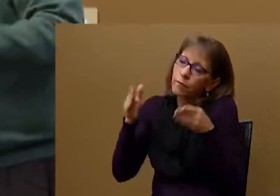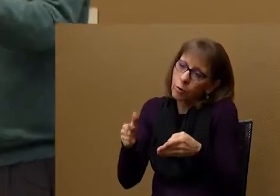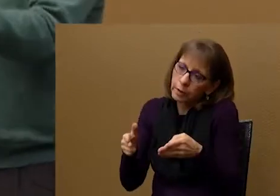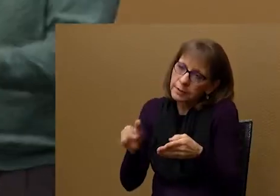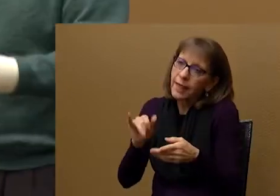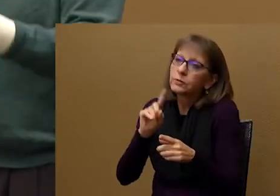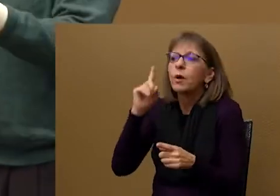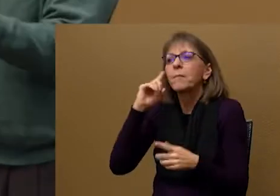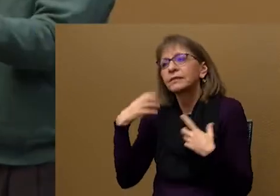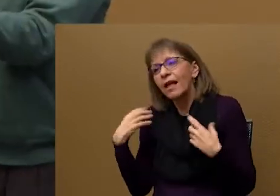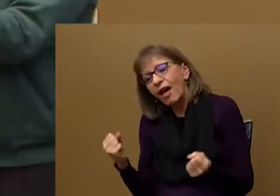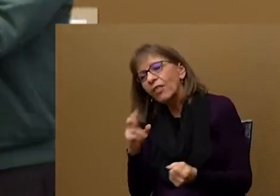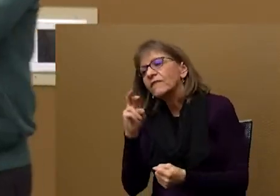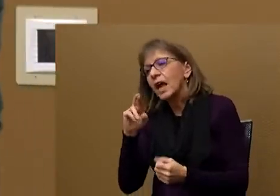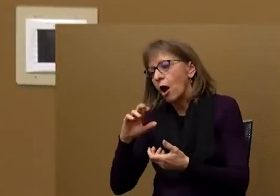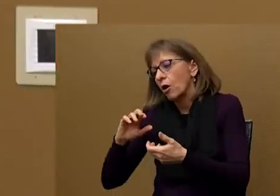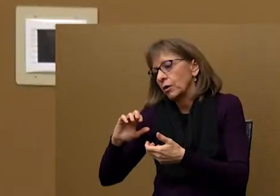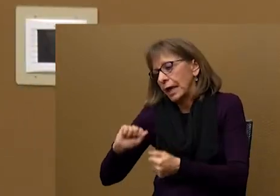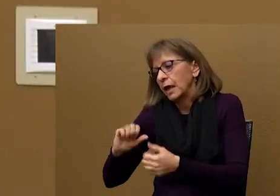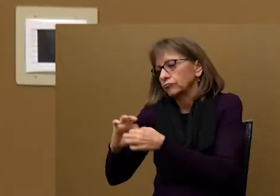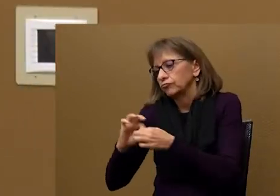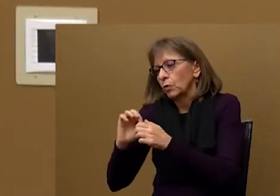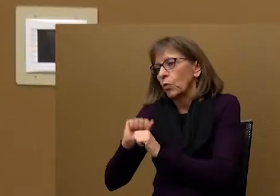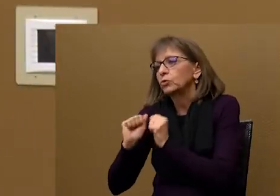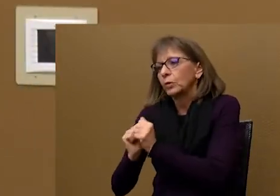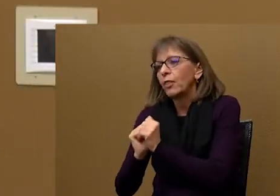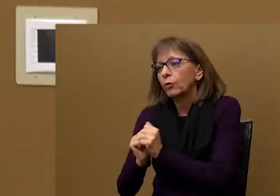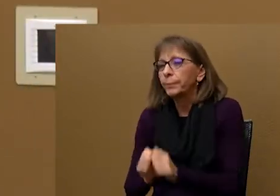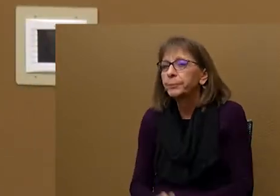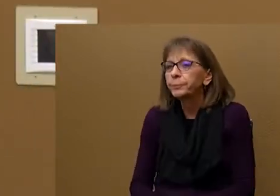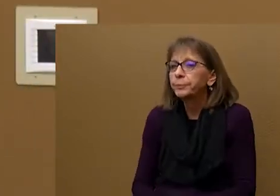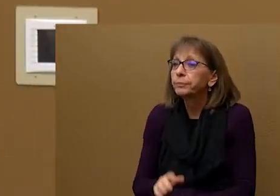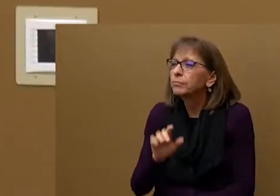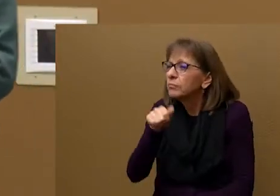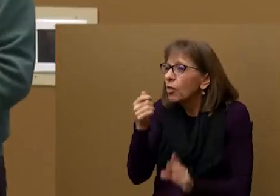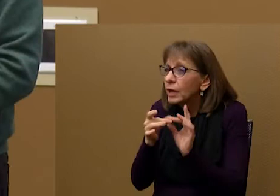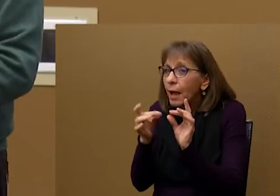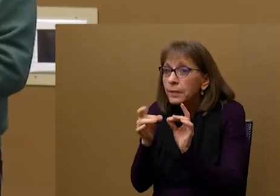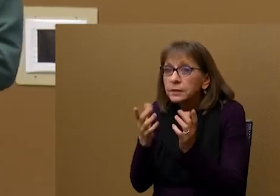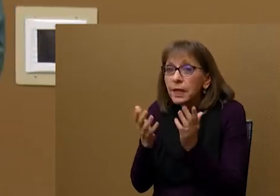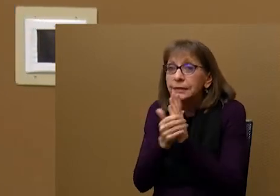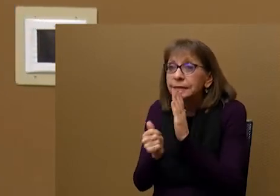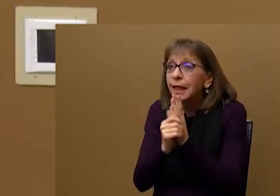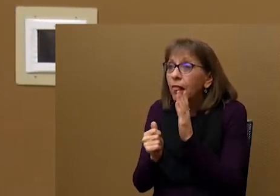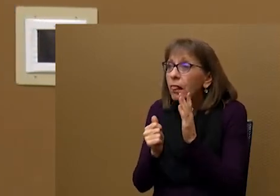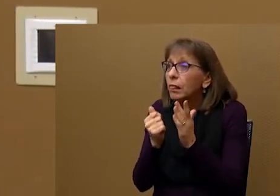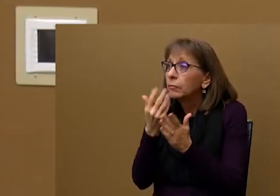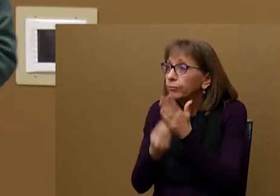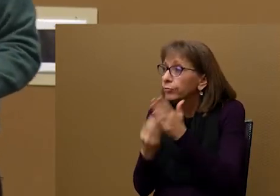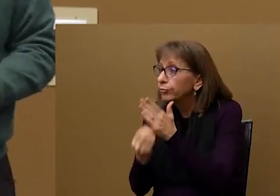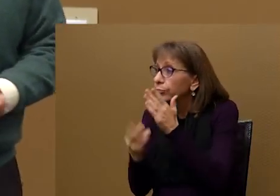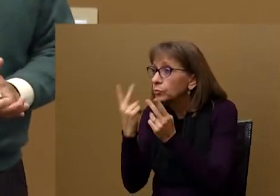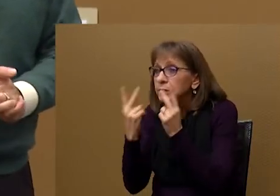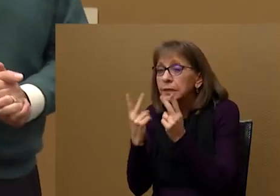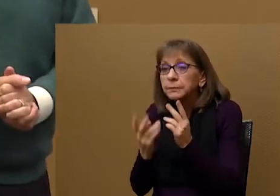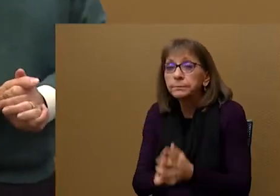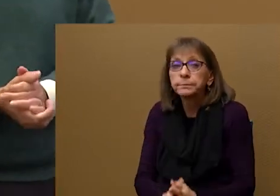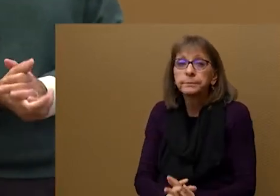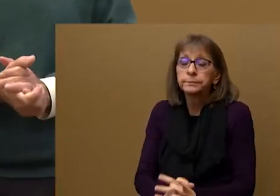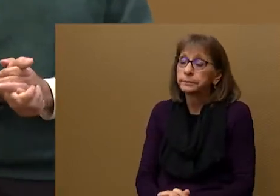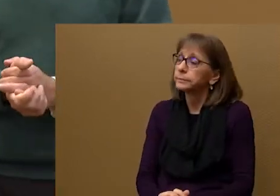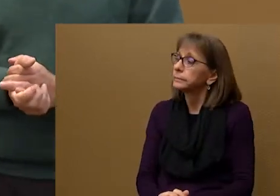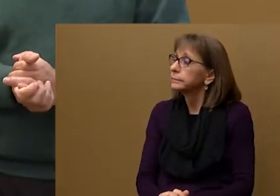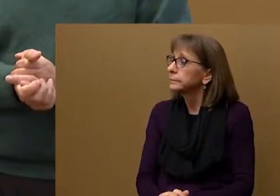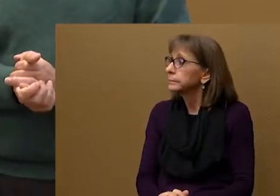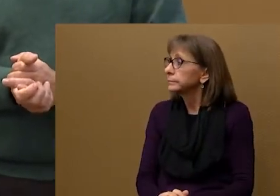that becomes the focus. That's where mental health and VR can work together, clearly. Anybody else want to comment on skill deficits that you